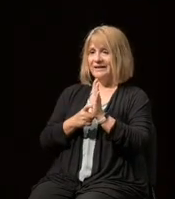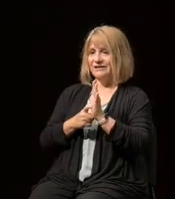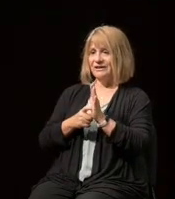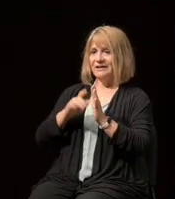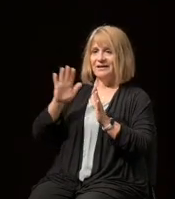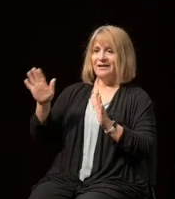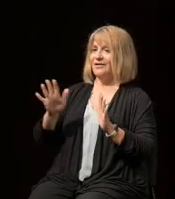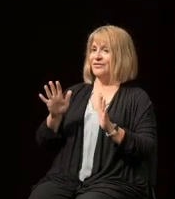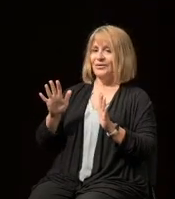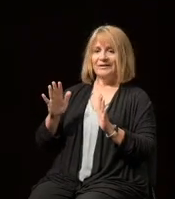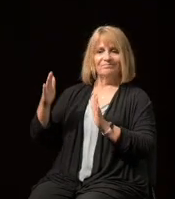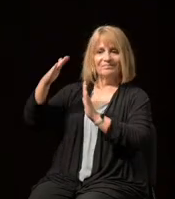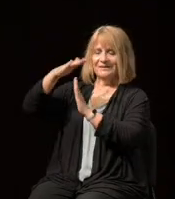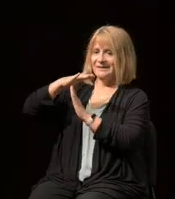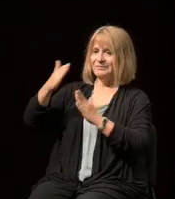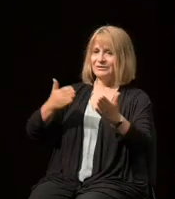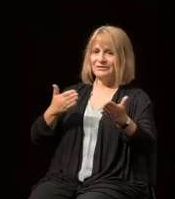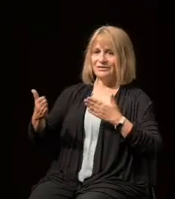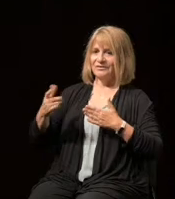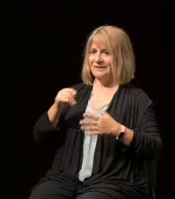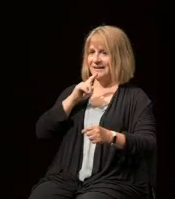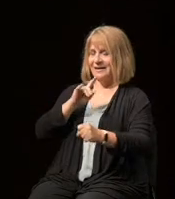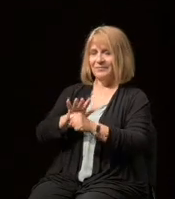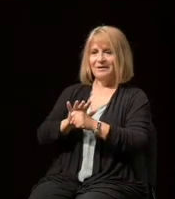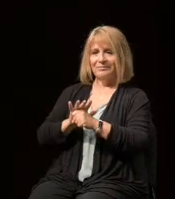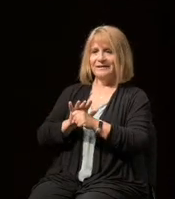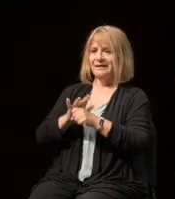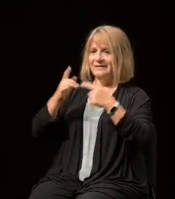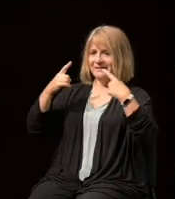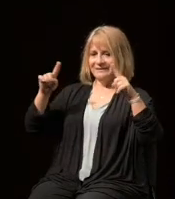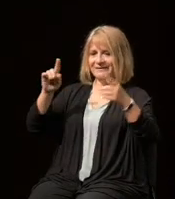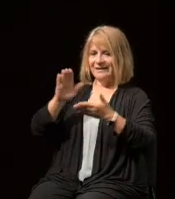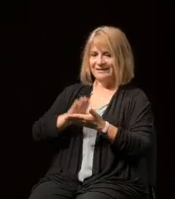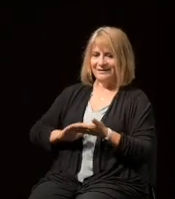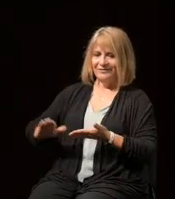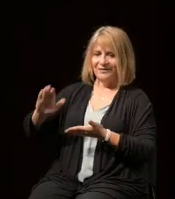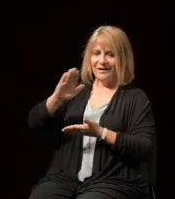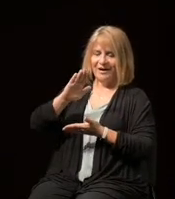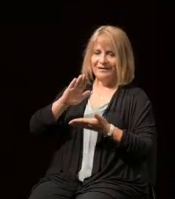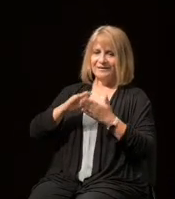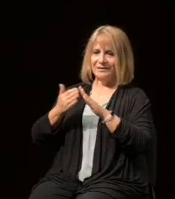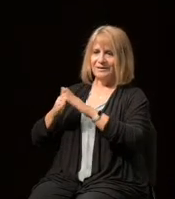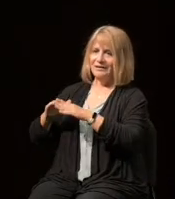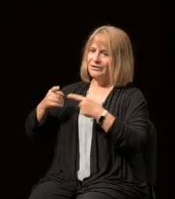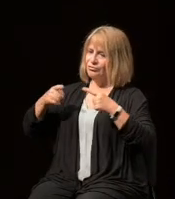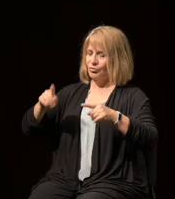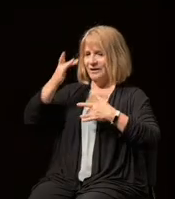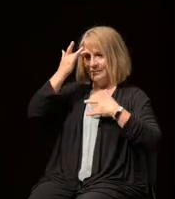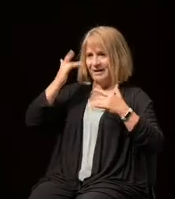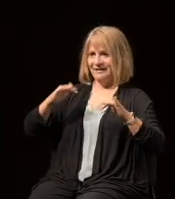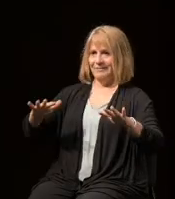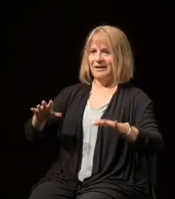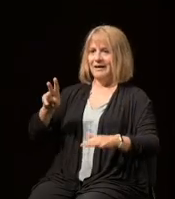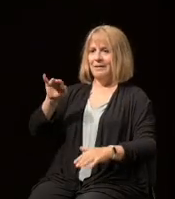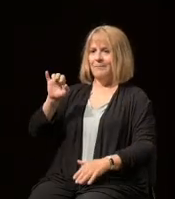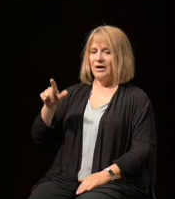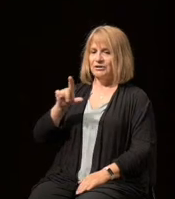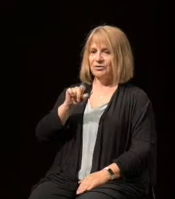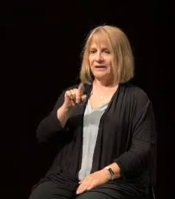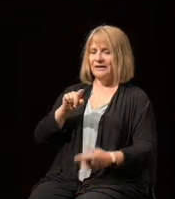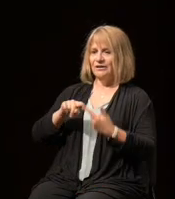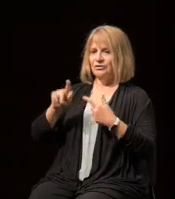exceptional service and commitment to the well-being of Cuesta College community throughout the pandemic, March 2020